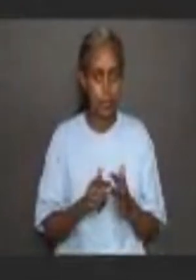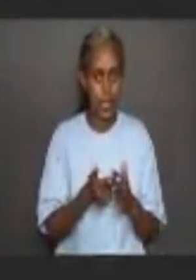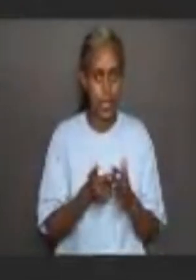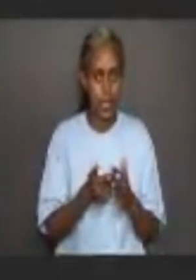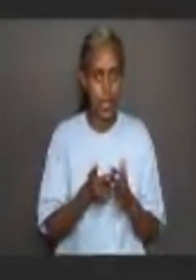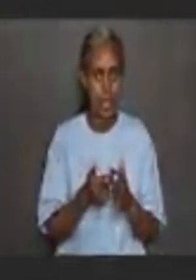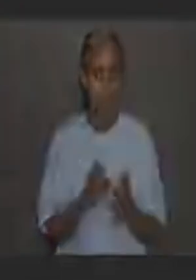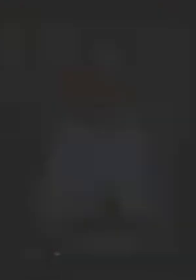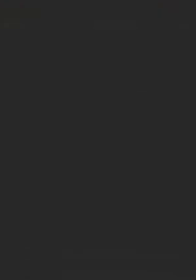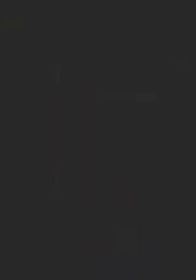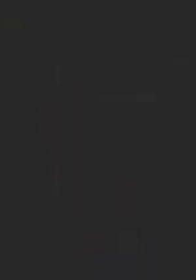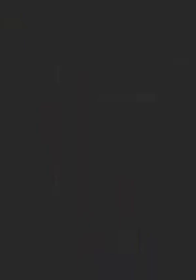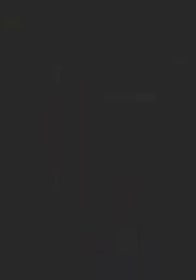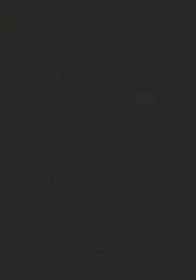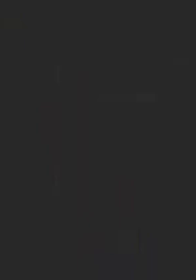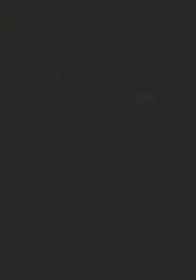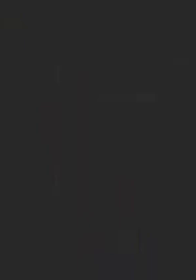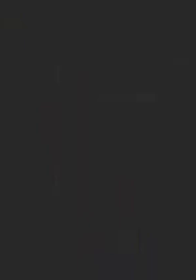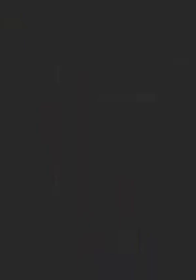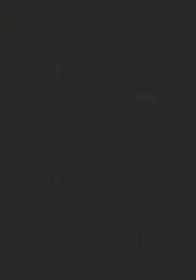Begin.